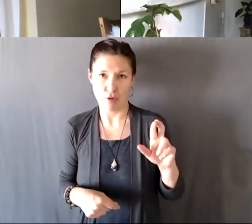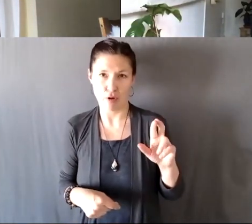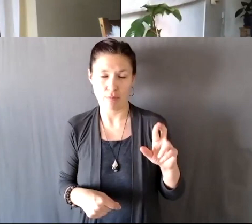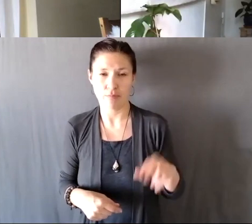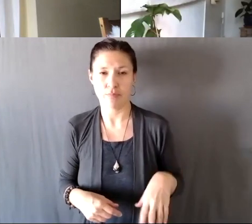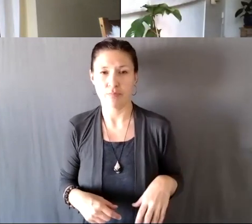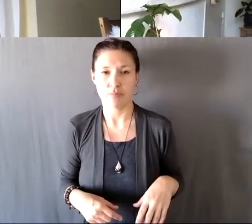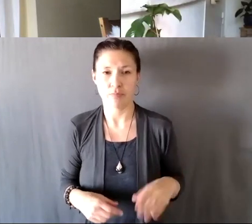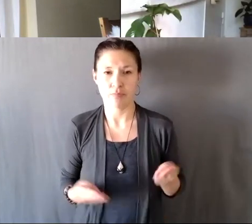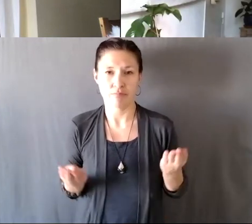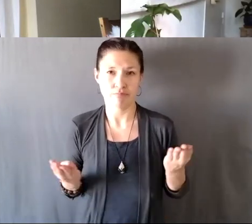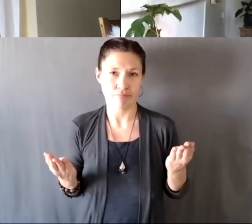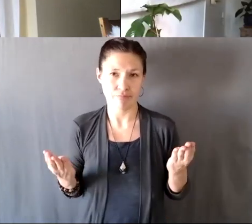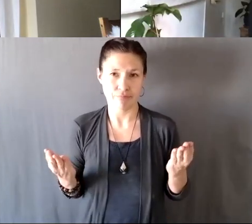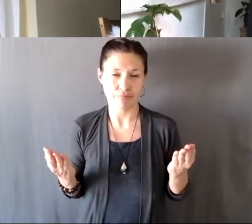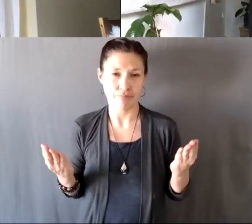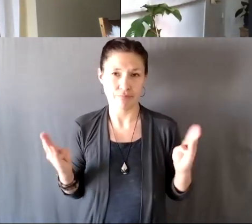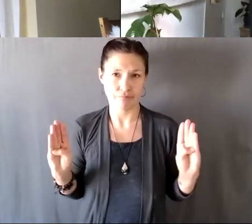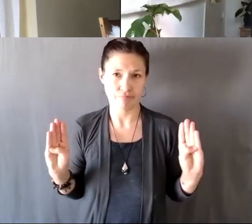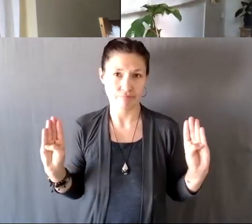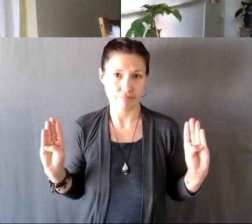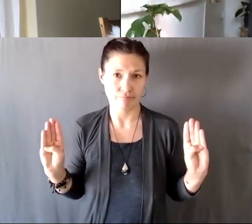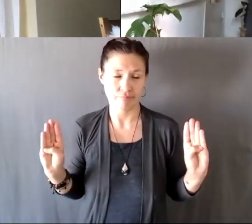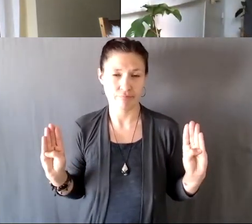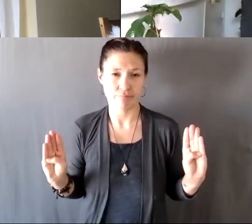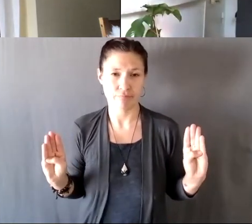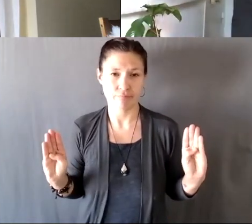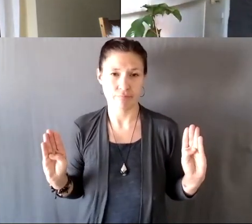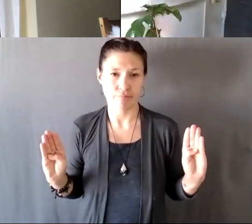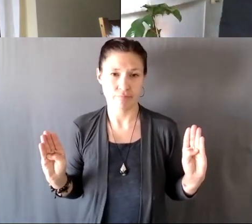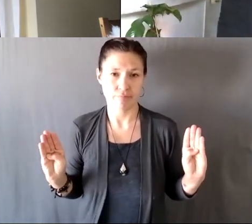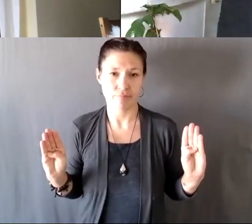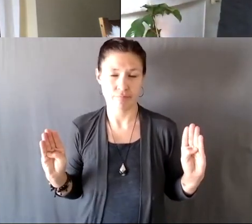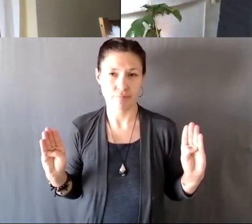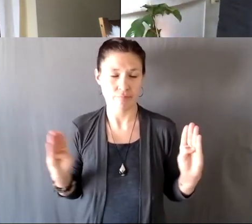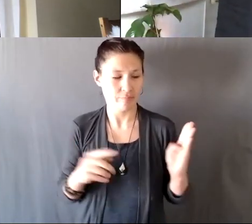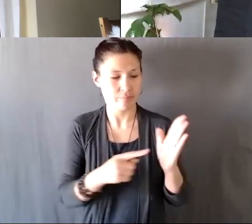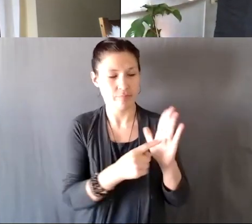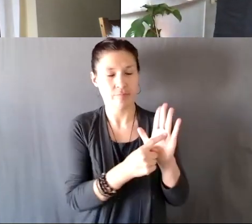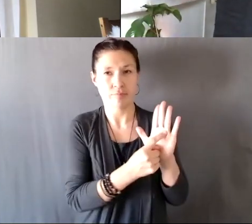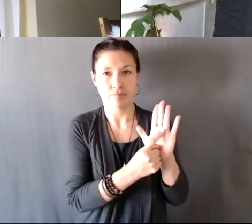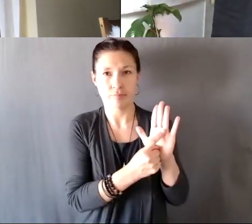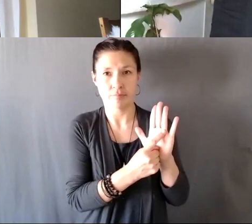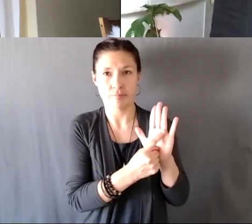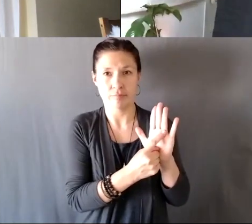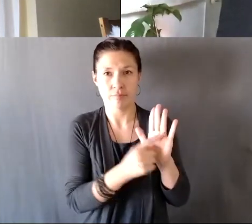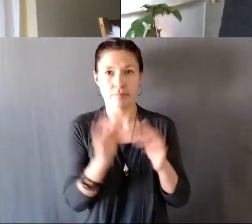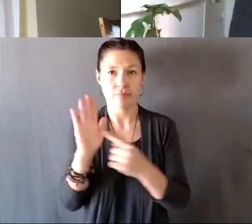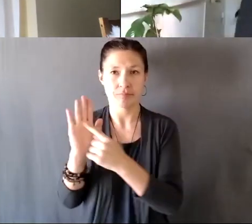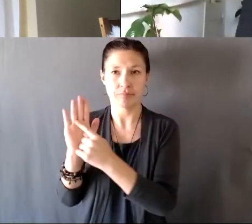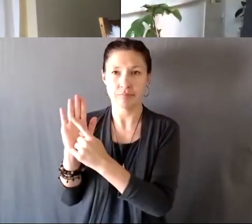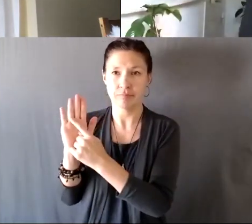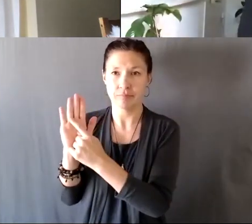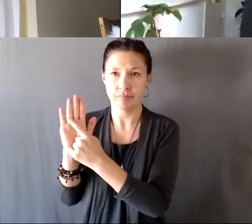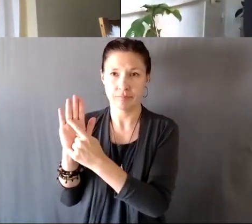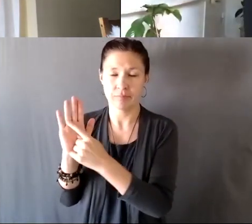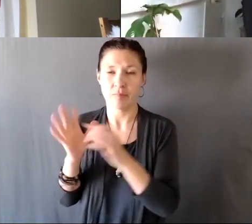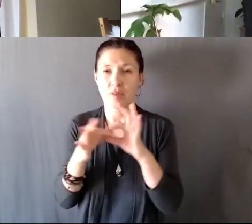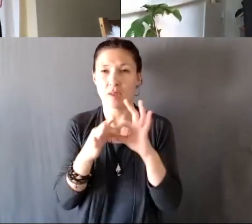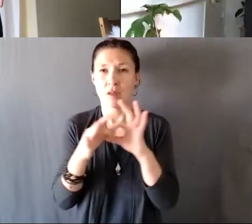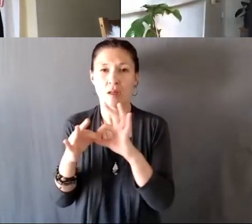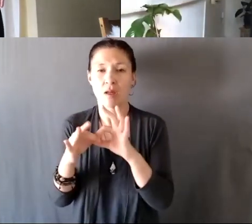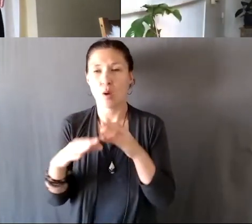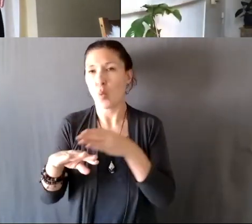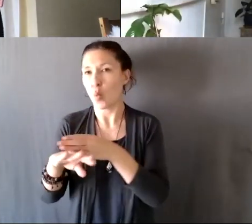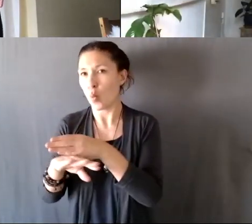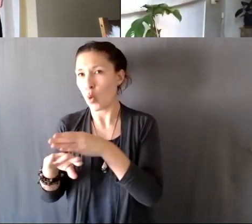of the ring finger, which is connected to the element wood and the organ, the